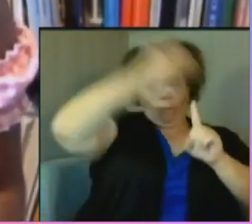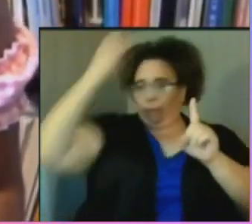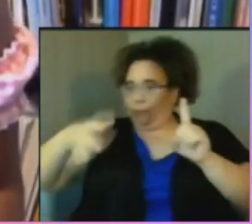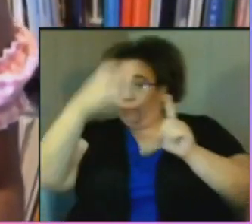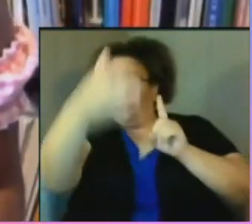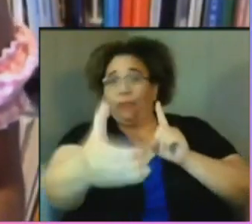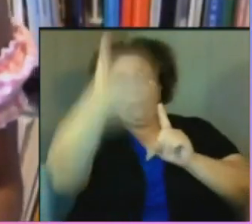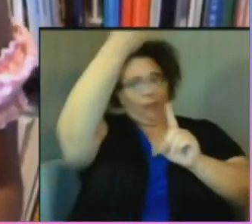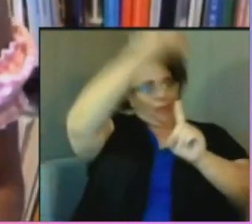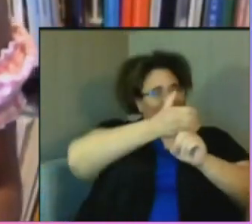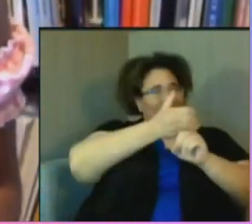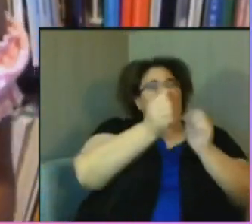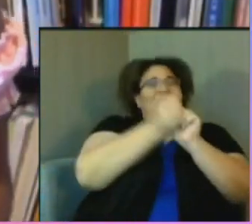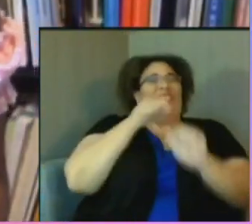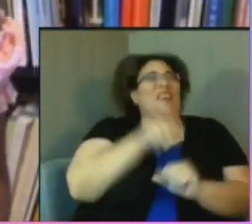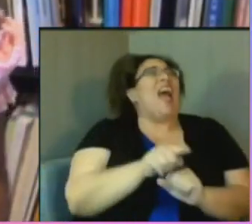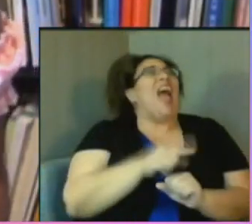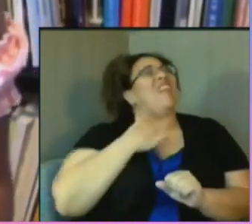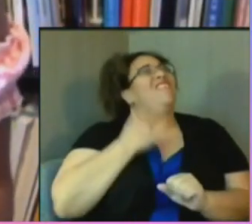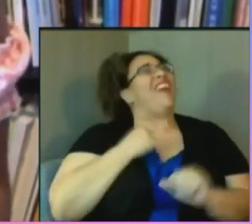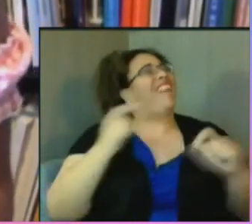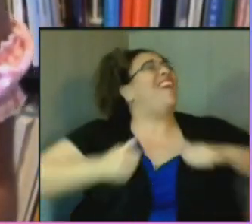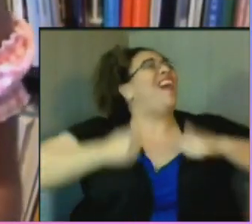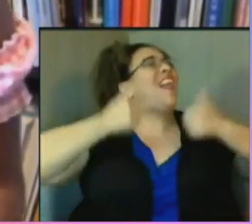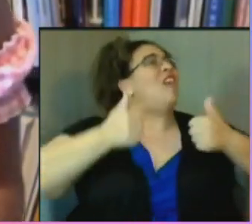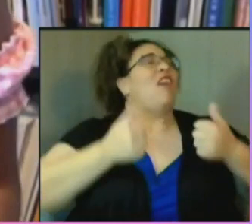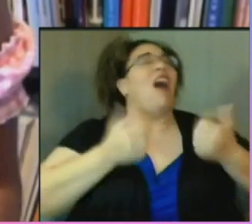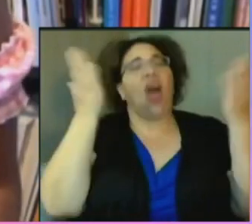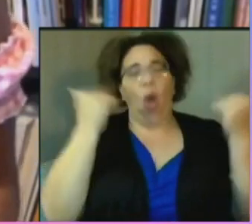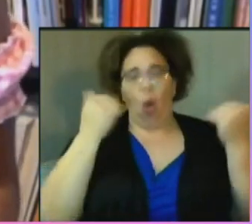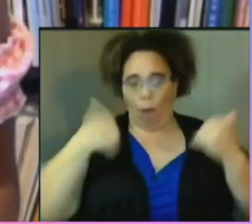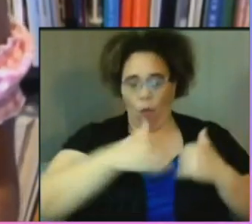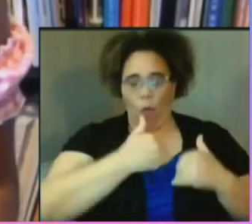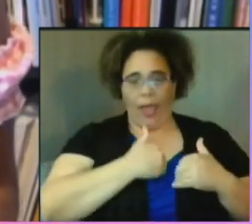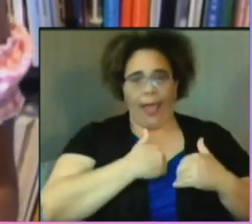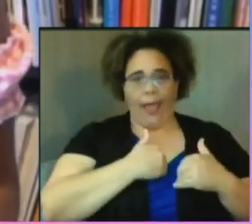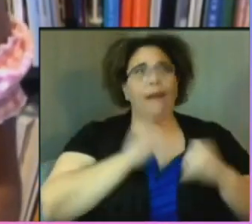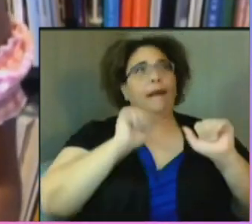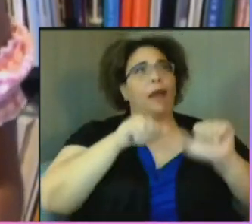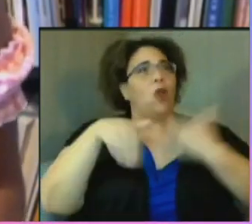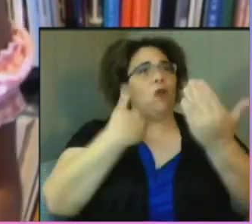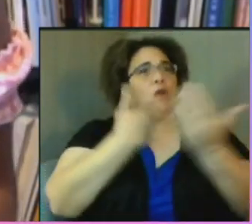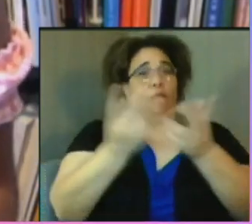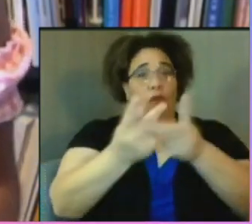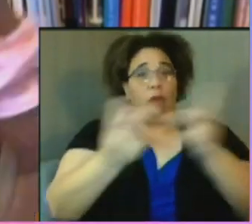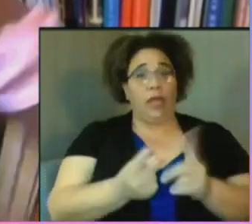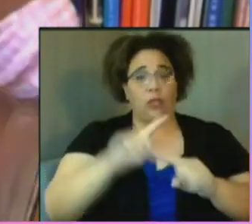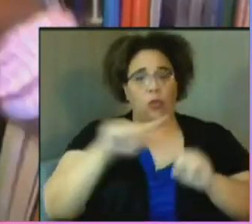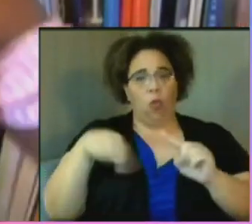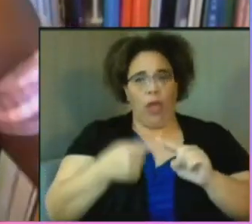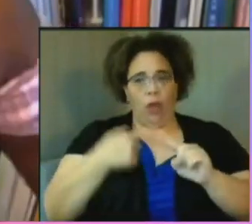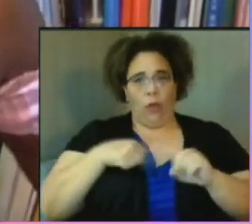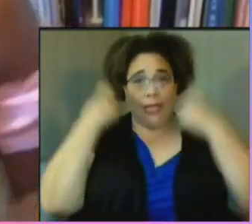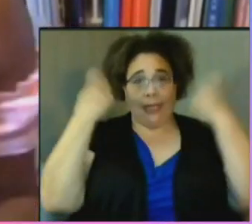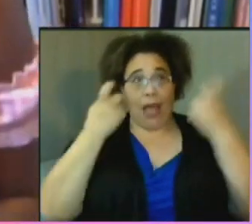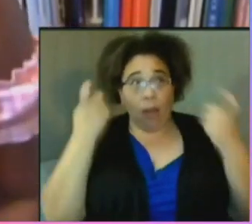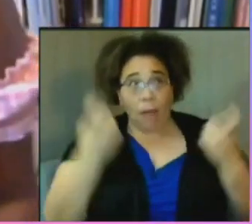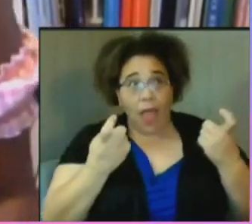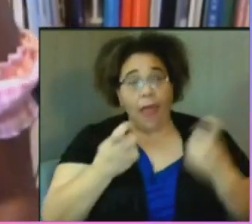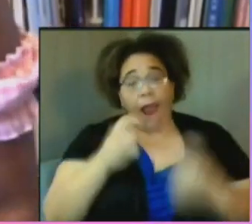hope that we can get to a space where we don't have to be on Zoom meetings anymore. We can just celebrate each other